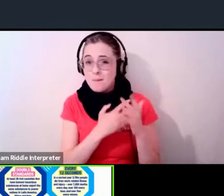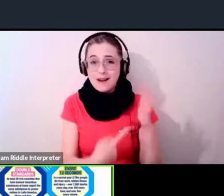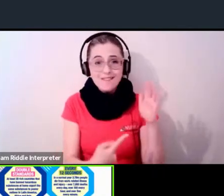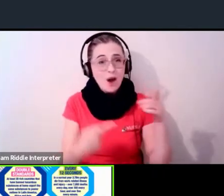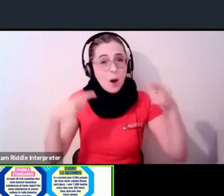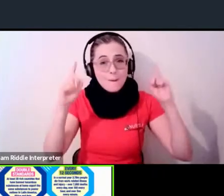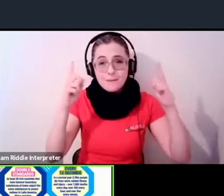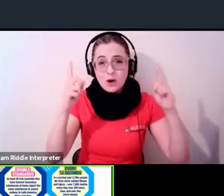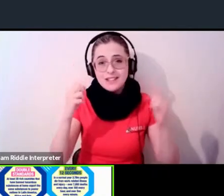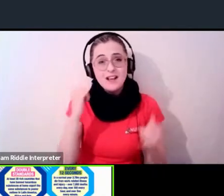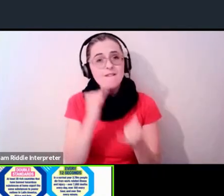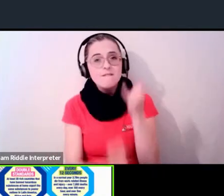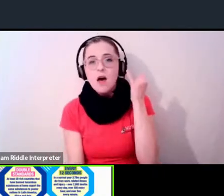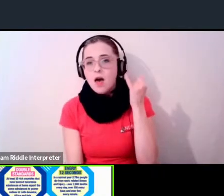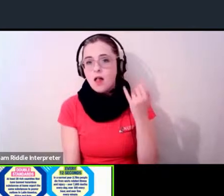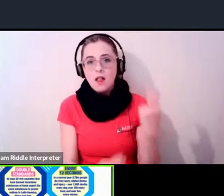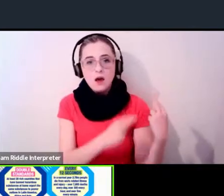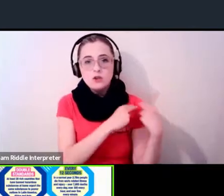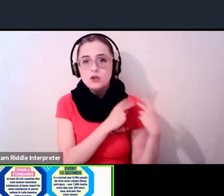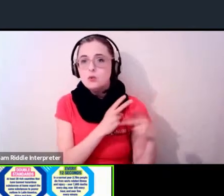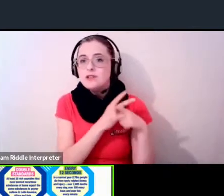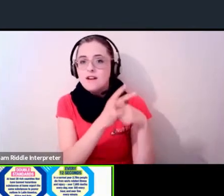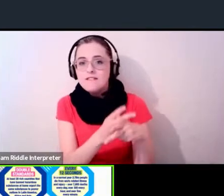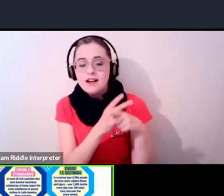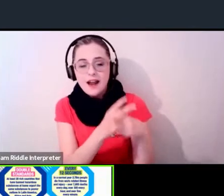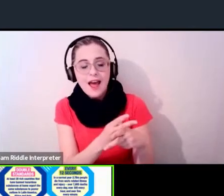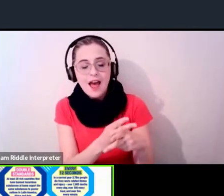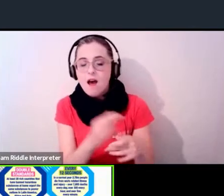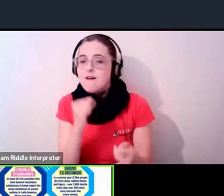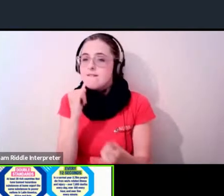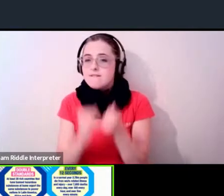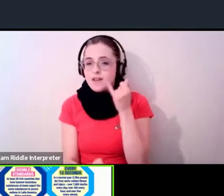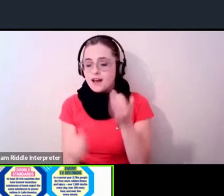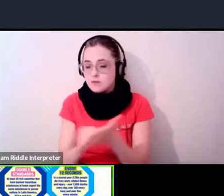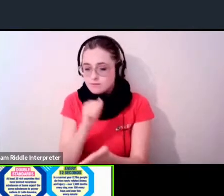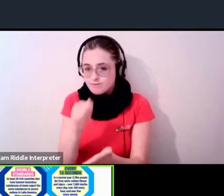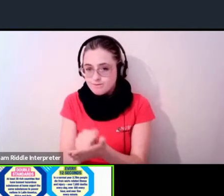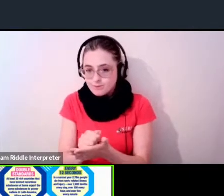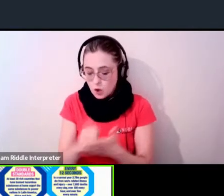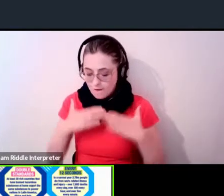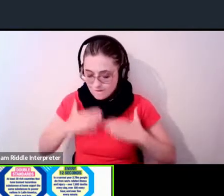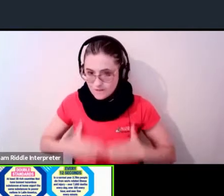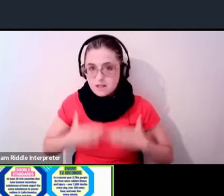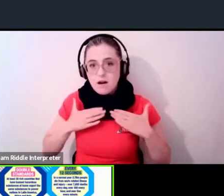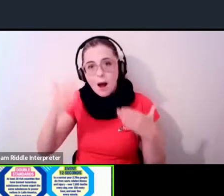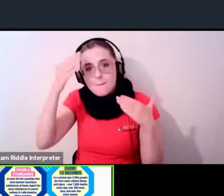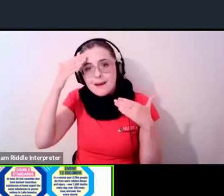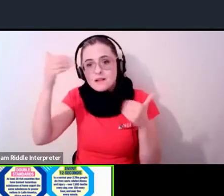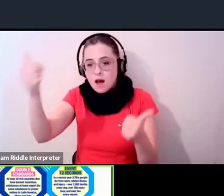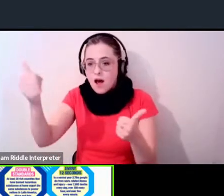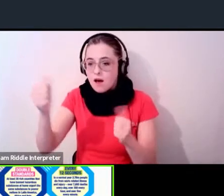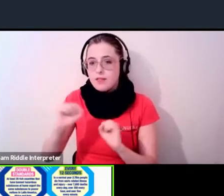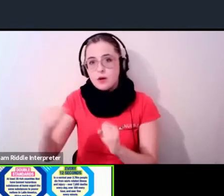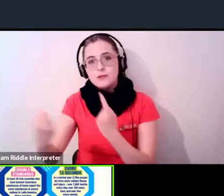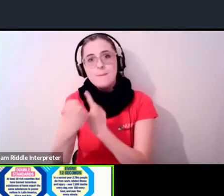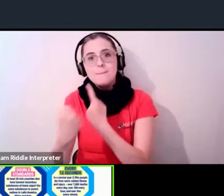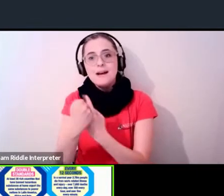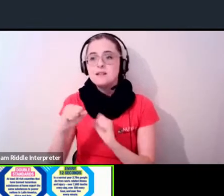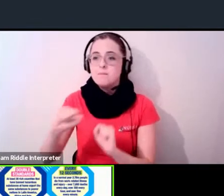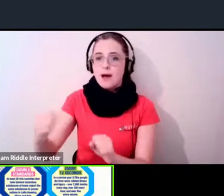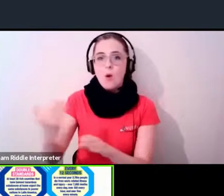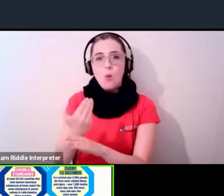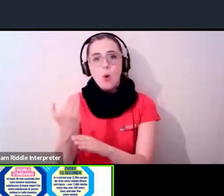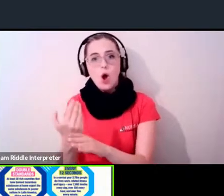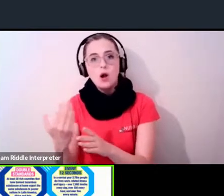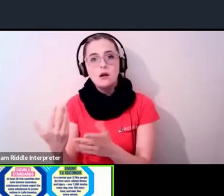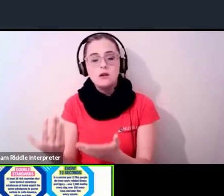in their duty of care, fail to ensure the mental and physical health of those affected by their work activities. This